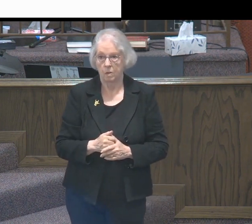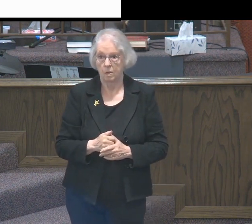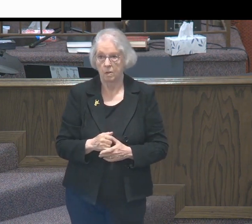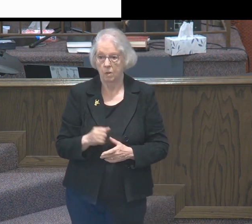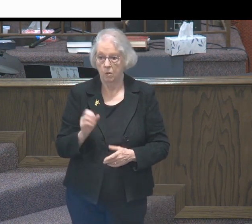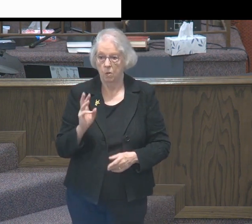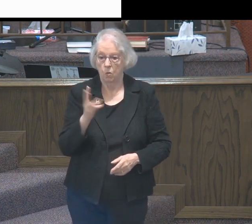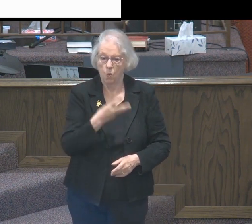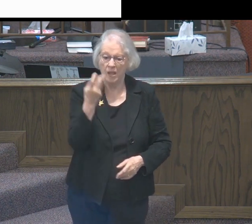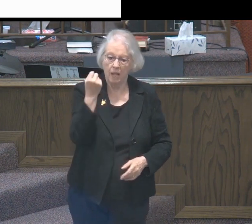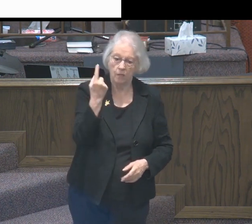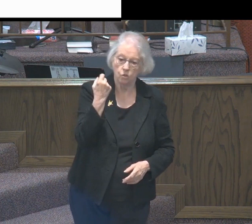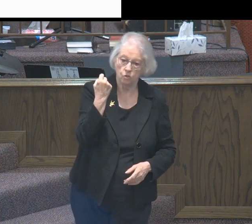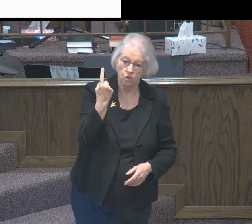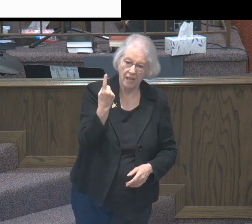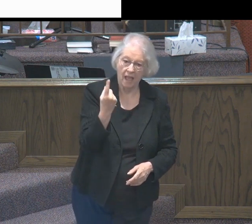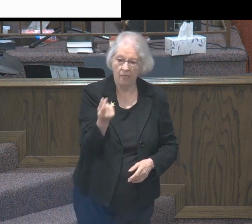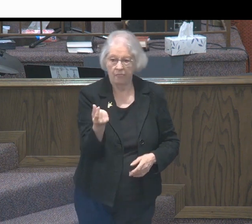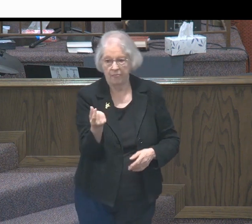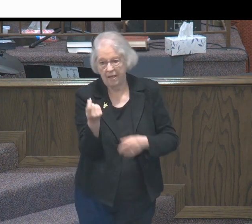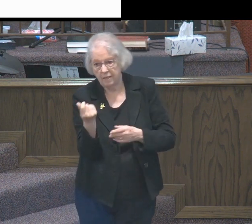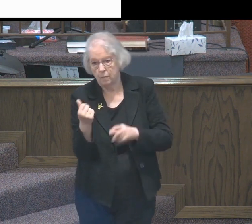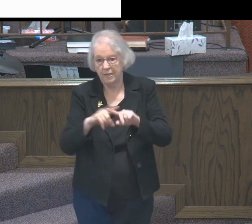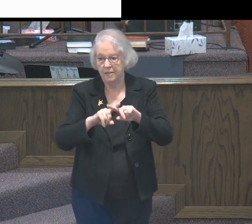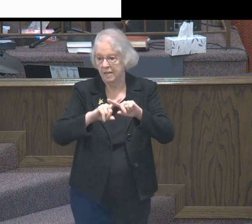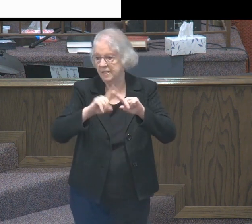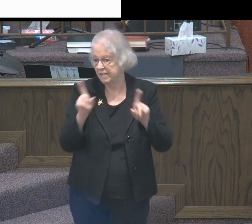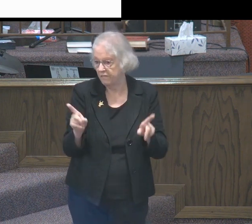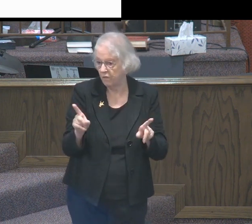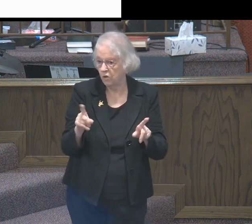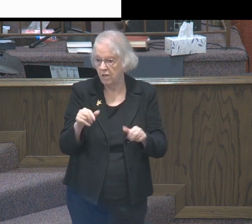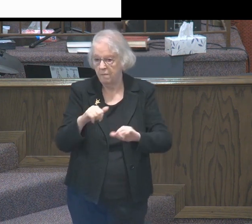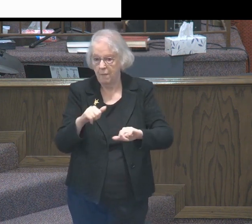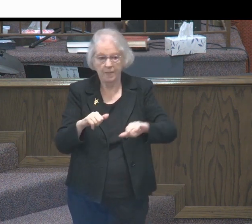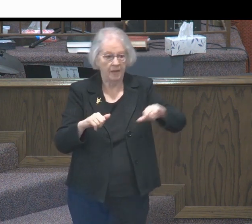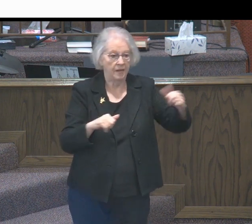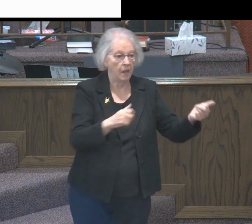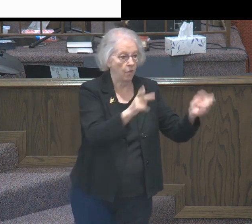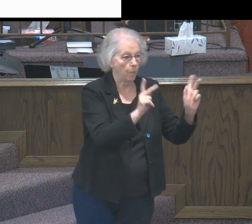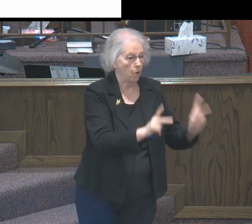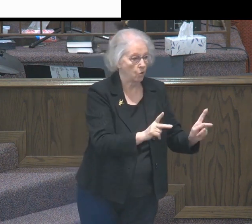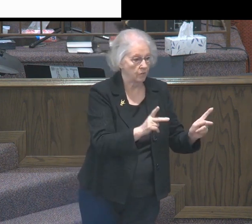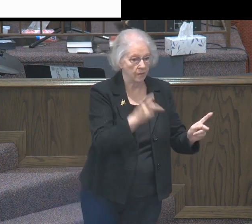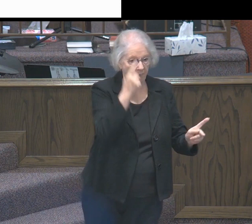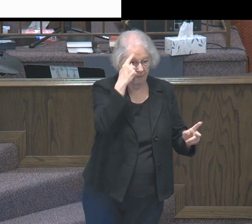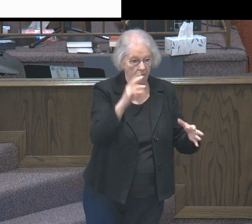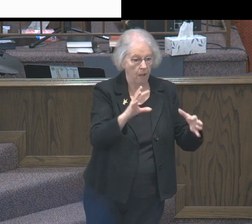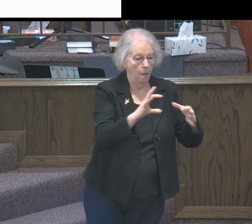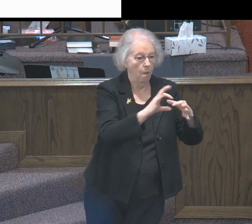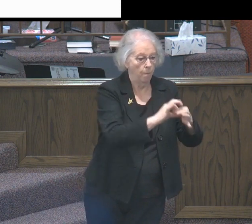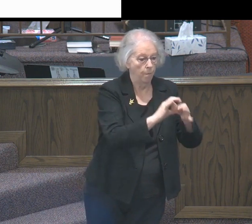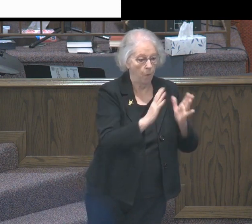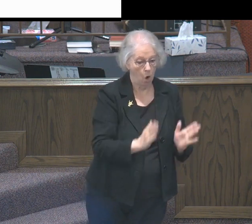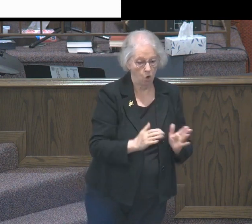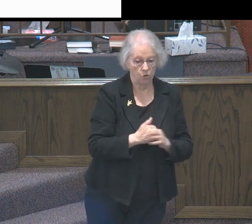your understanding of that or your default understanding of that, interpretation of that, will determine what